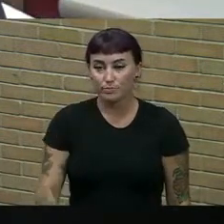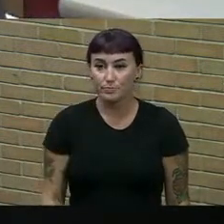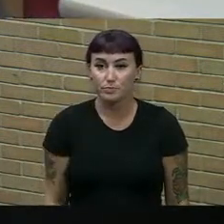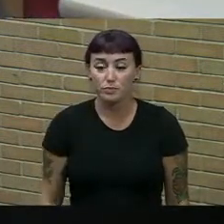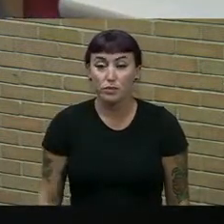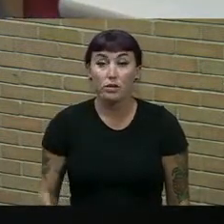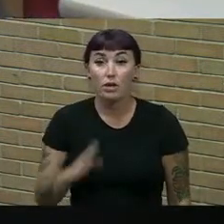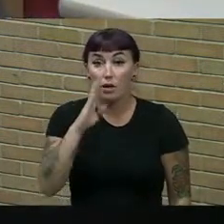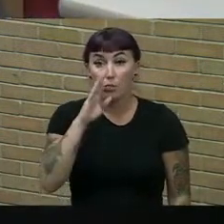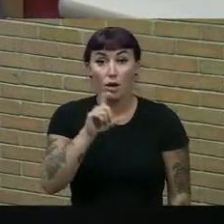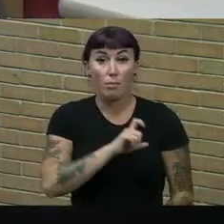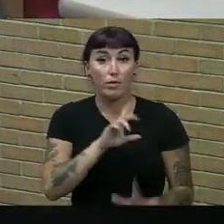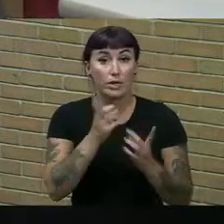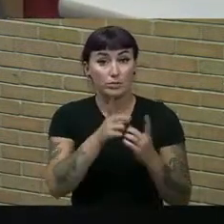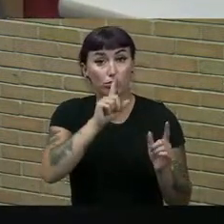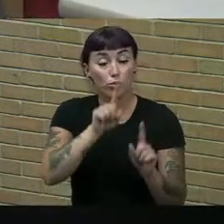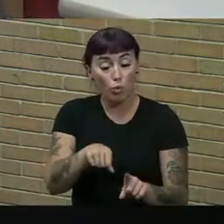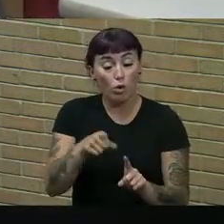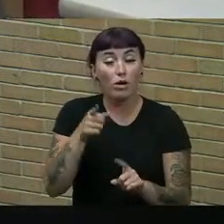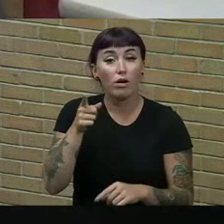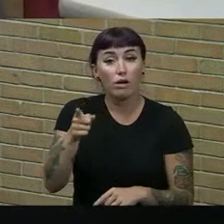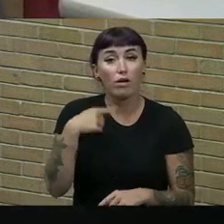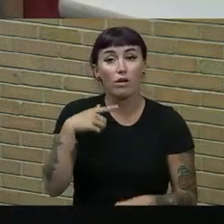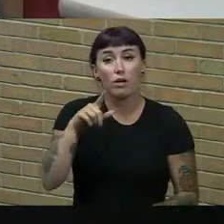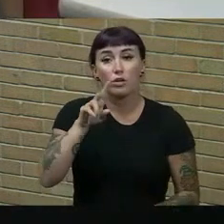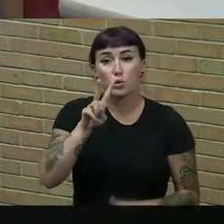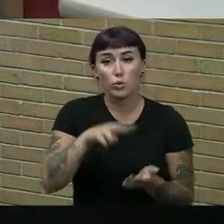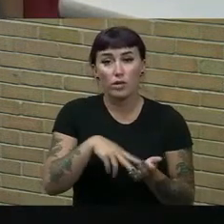Brighton Police Department reported that they had